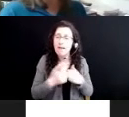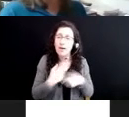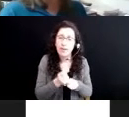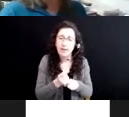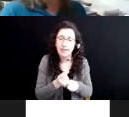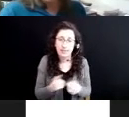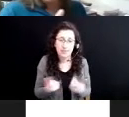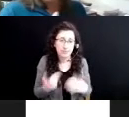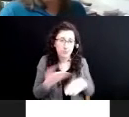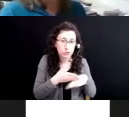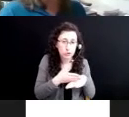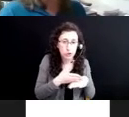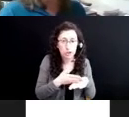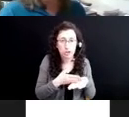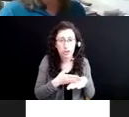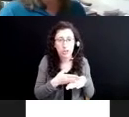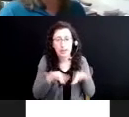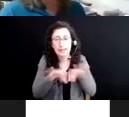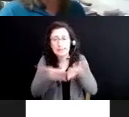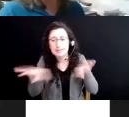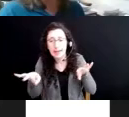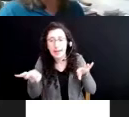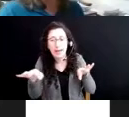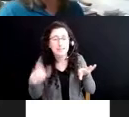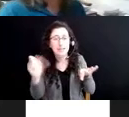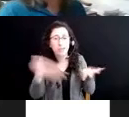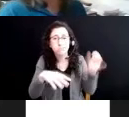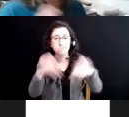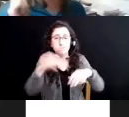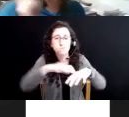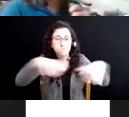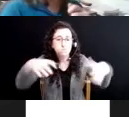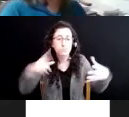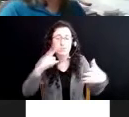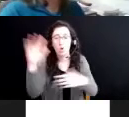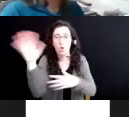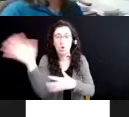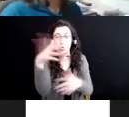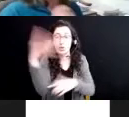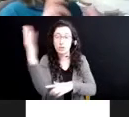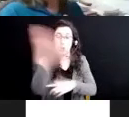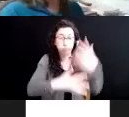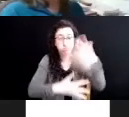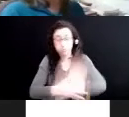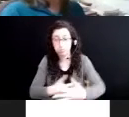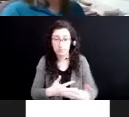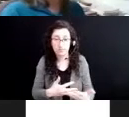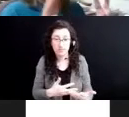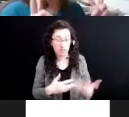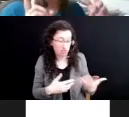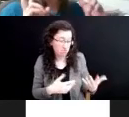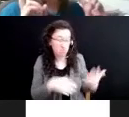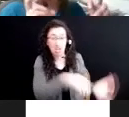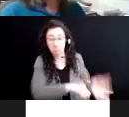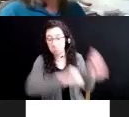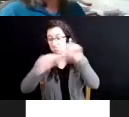logs, sticks. I use sticks, branches that come down during the windstorms. I just throw in a pile, and that is